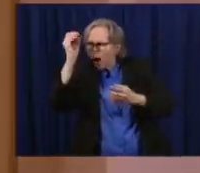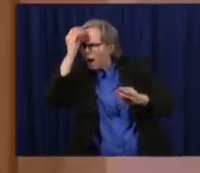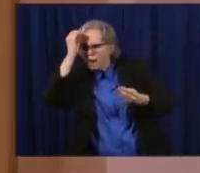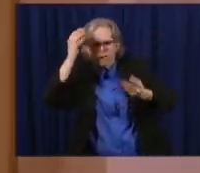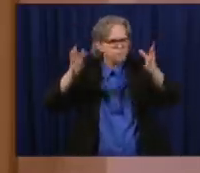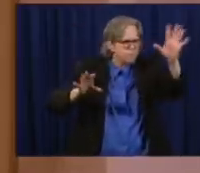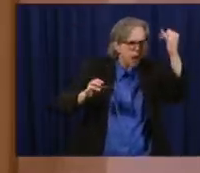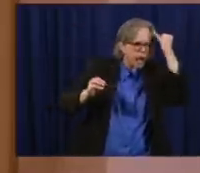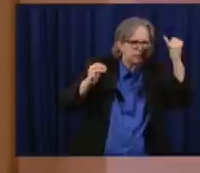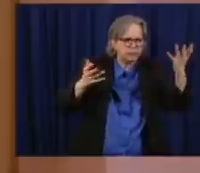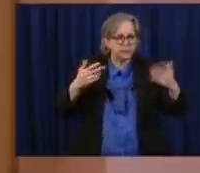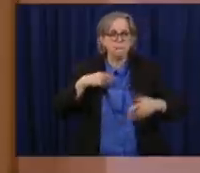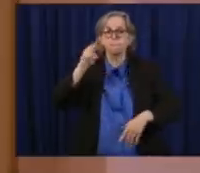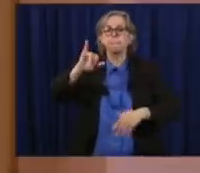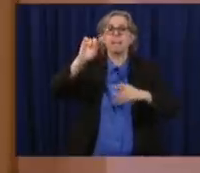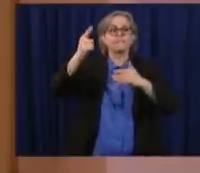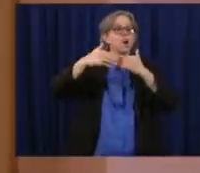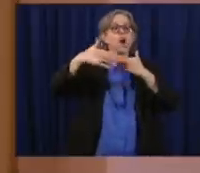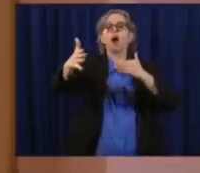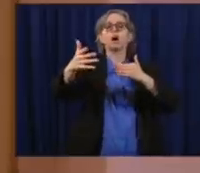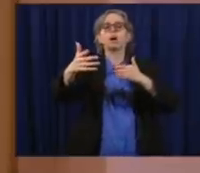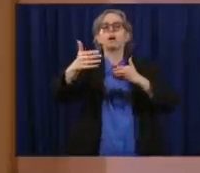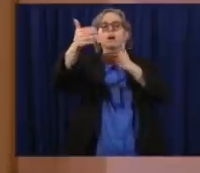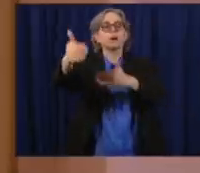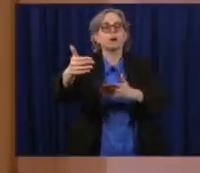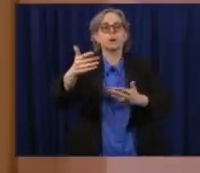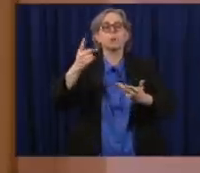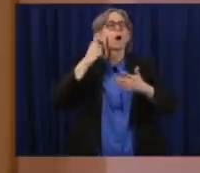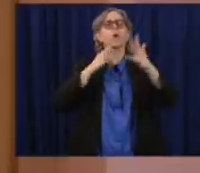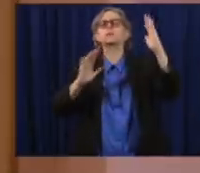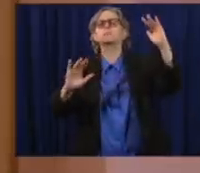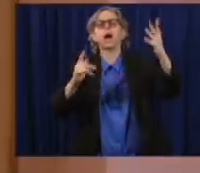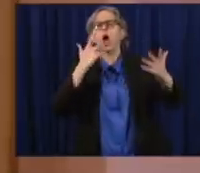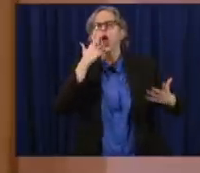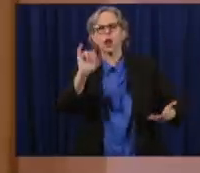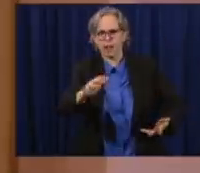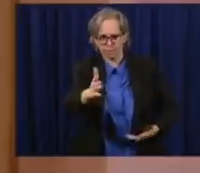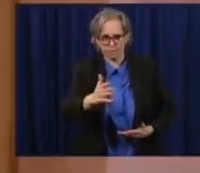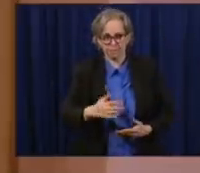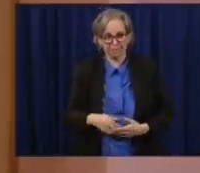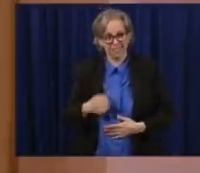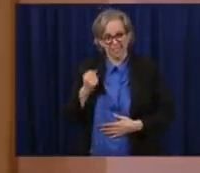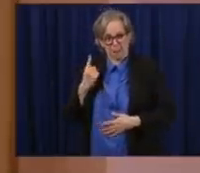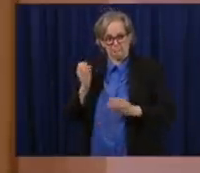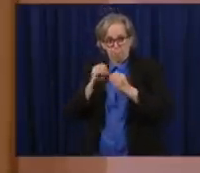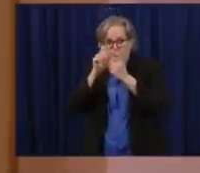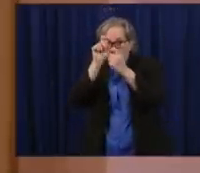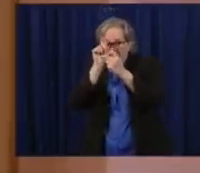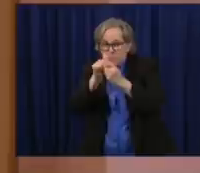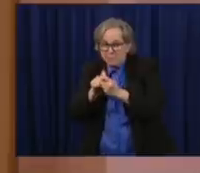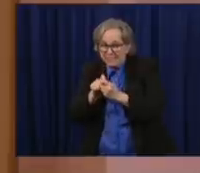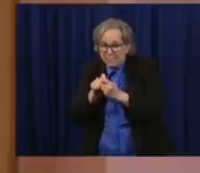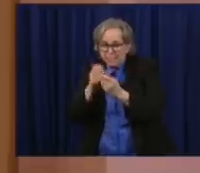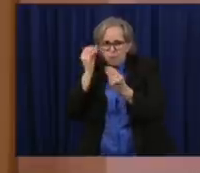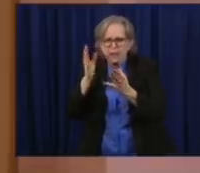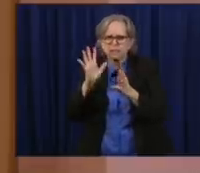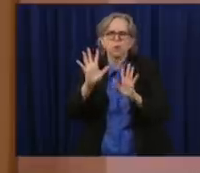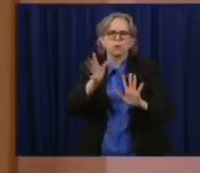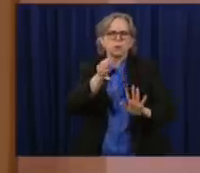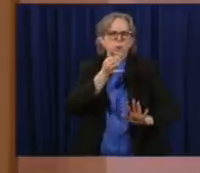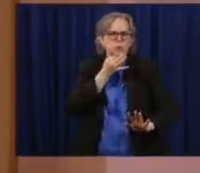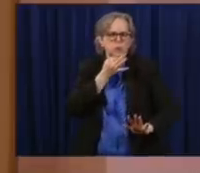the things that people can expect. There will be more specific details coming